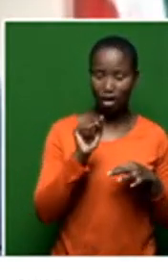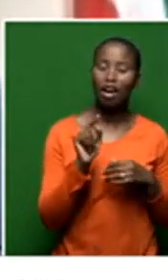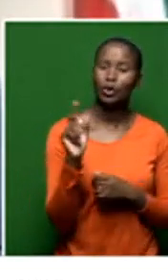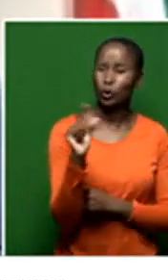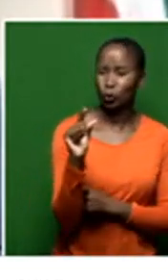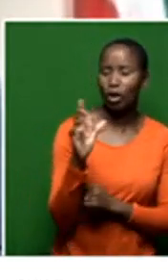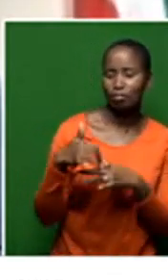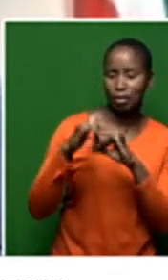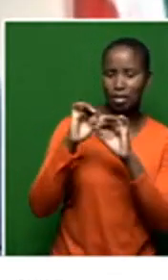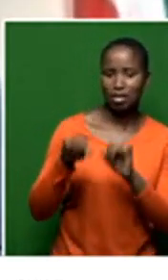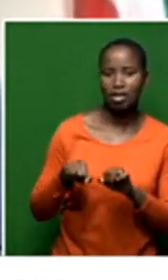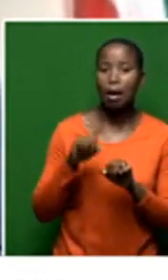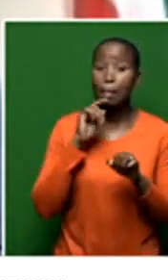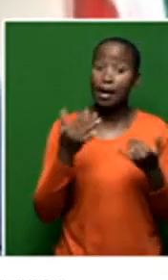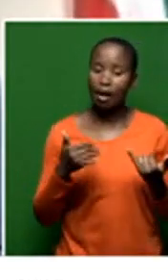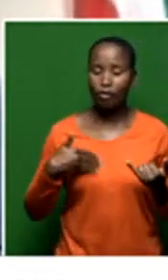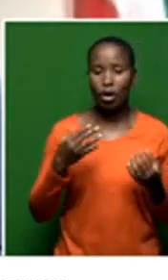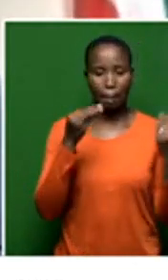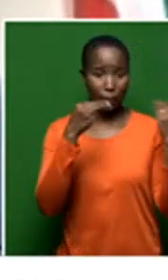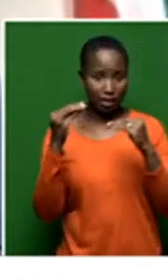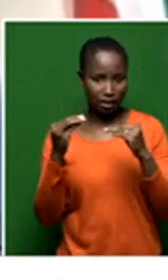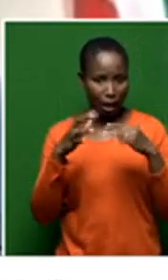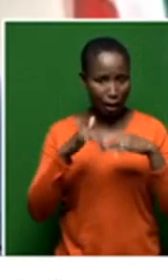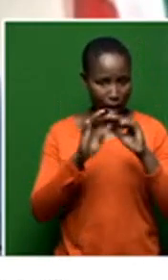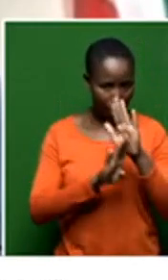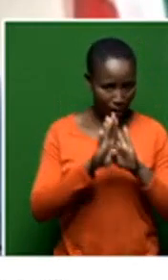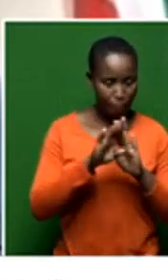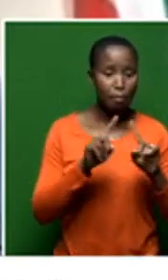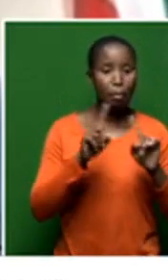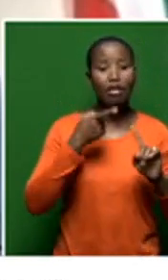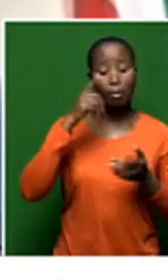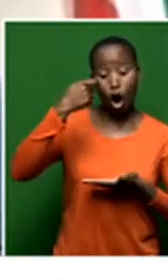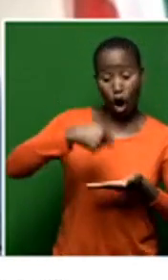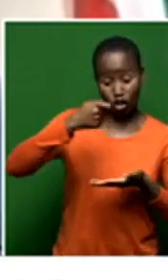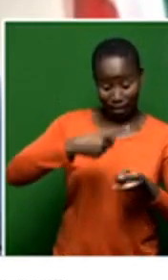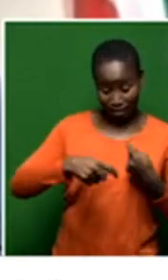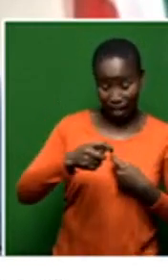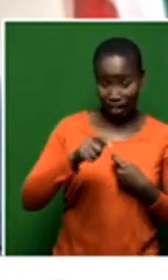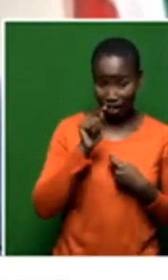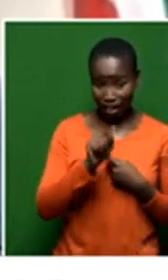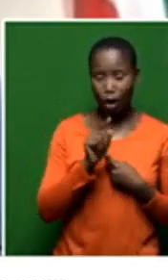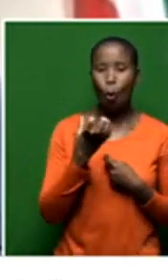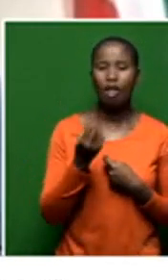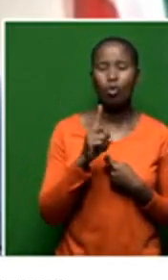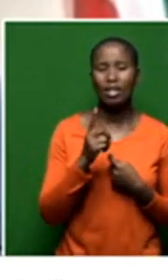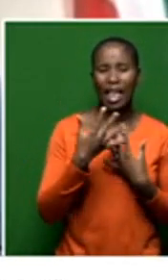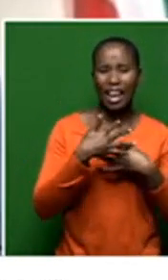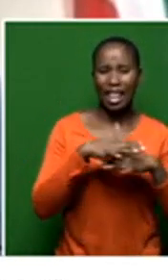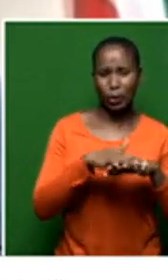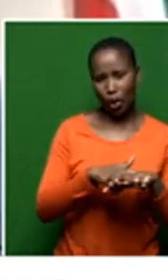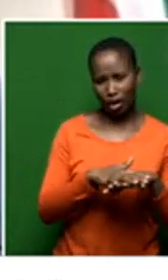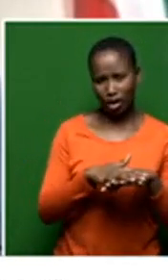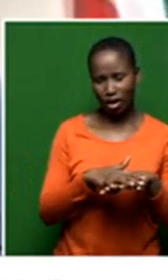still enhancing its business case. But now on the auction side, we have a lot of network service licensees.